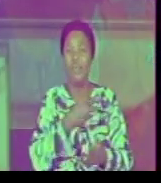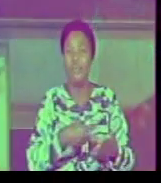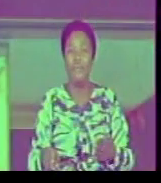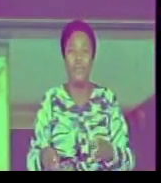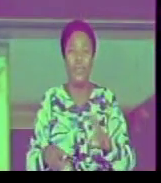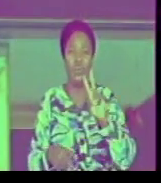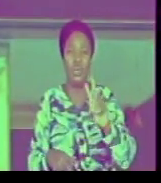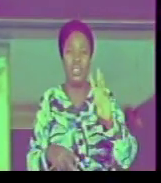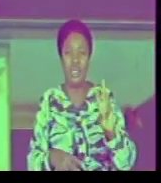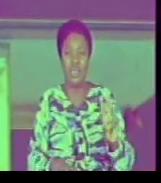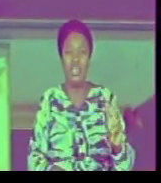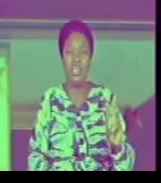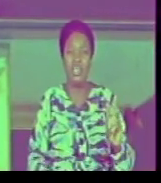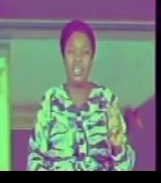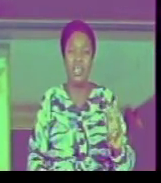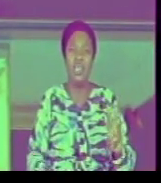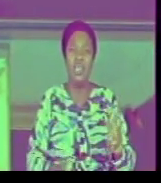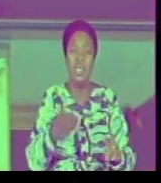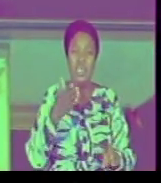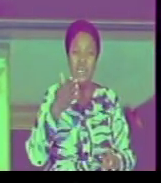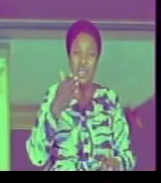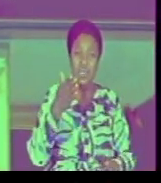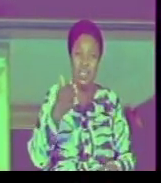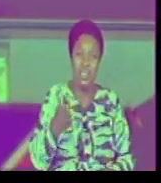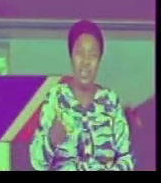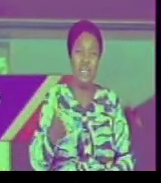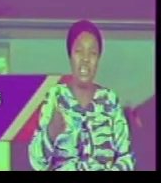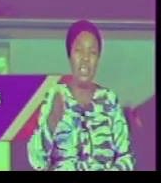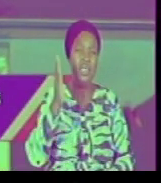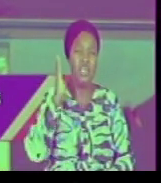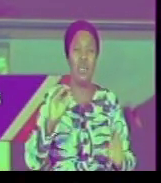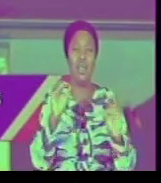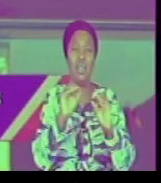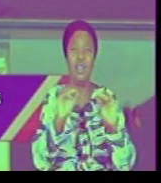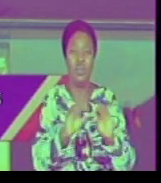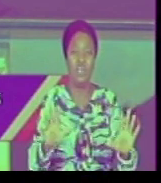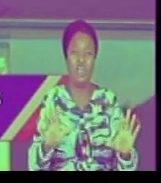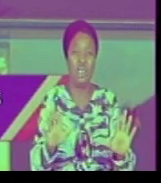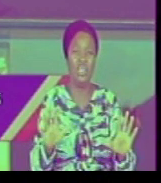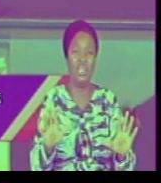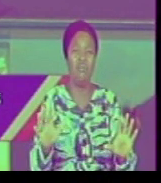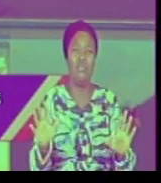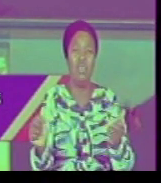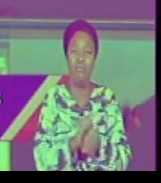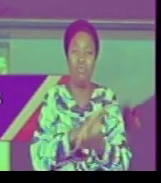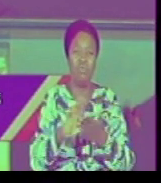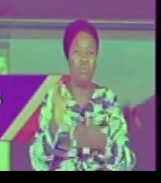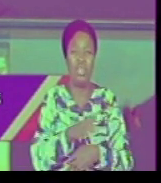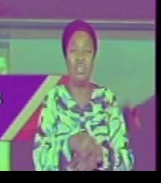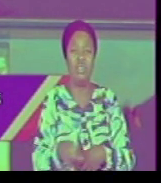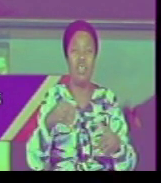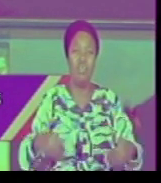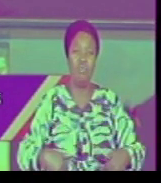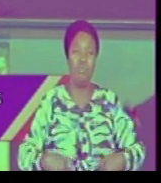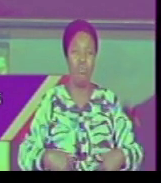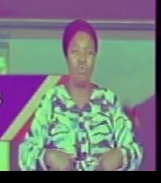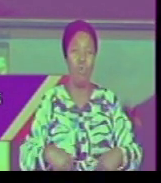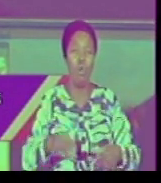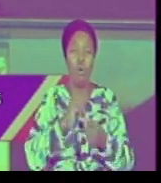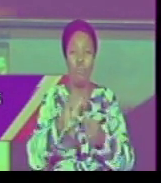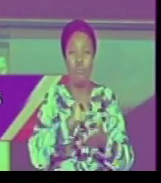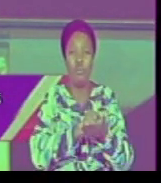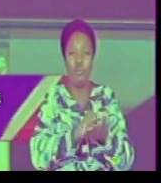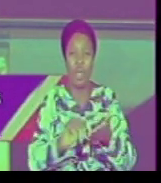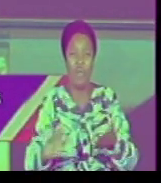26, there shall nothing cast their young, nor be barren in thy